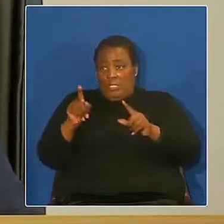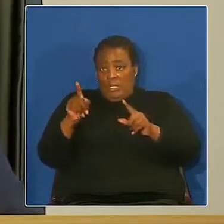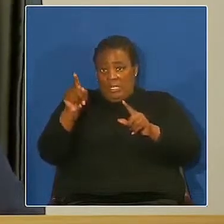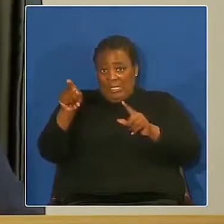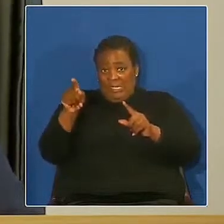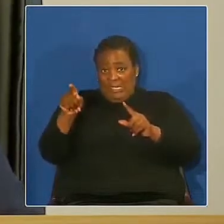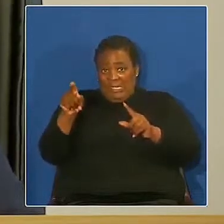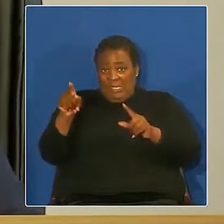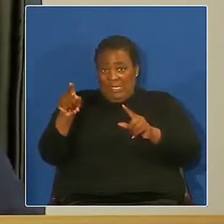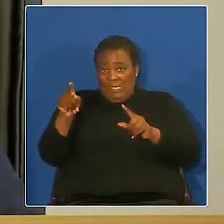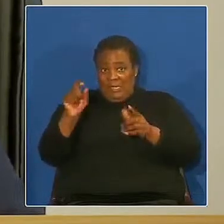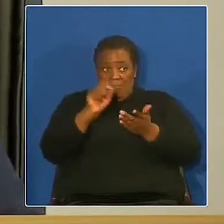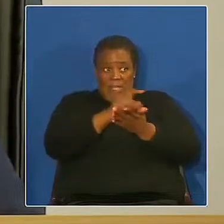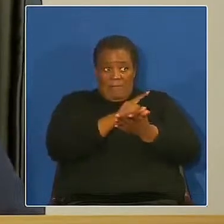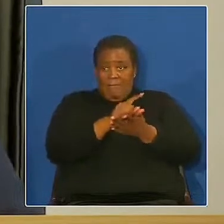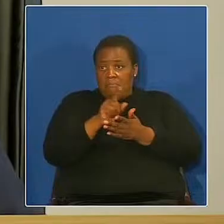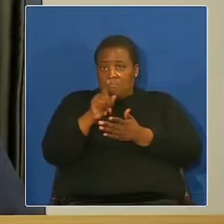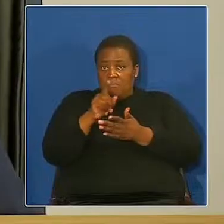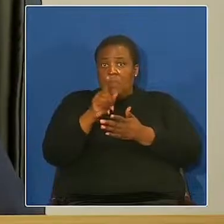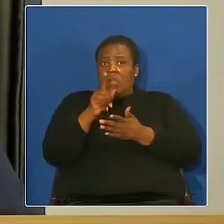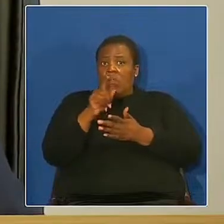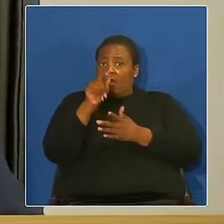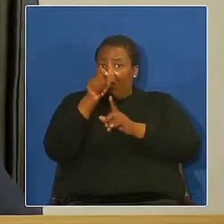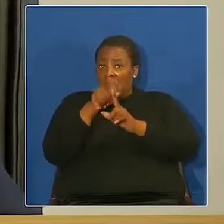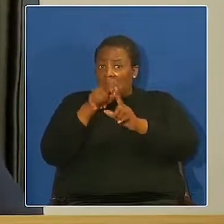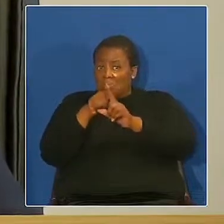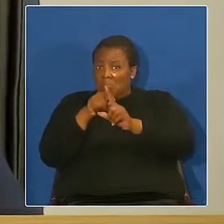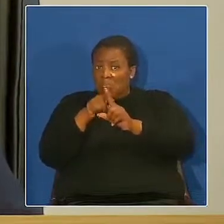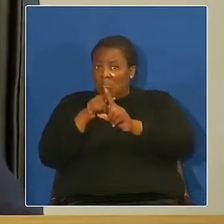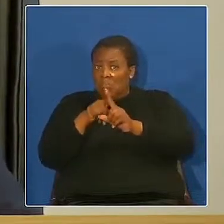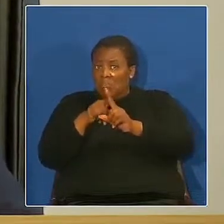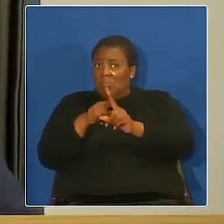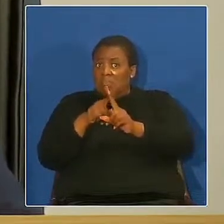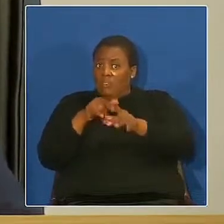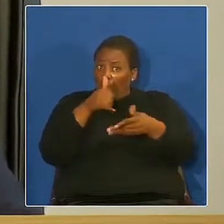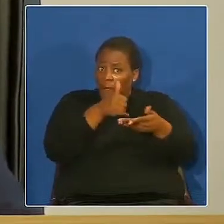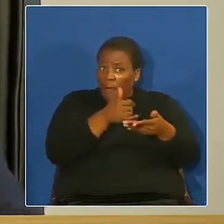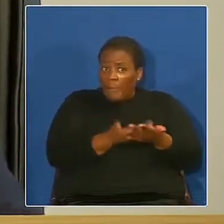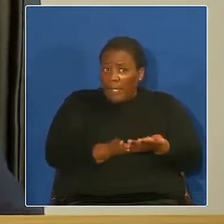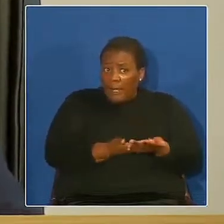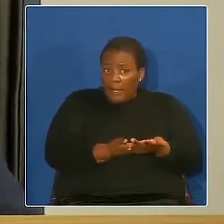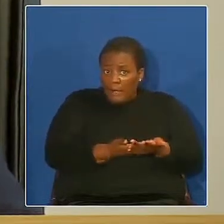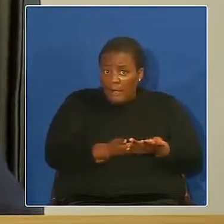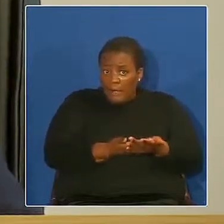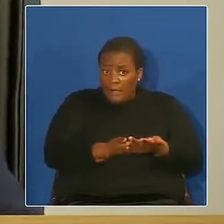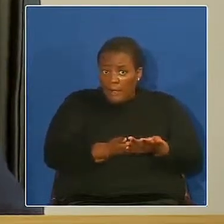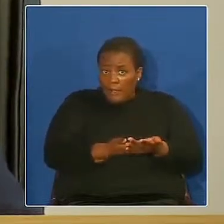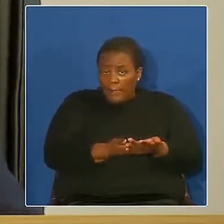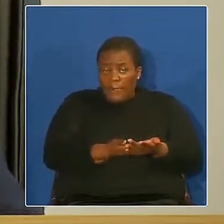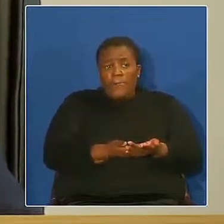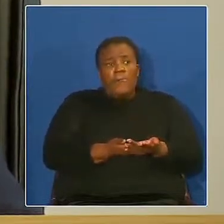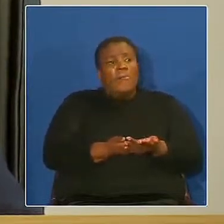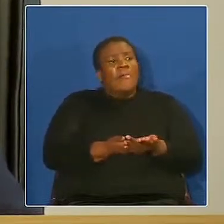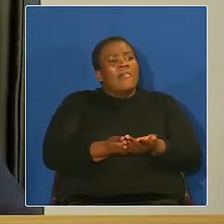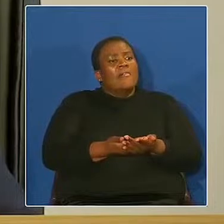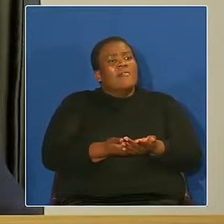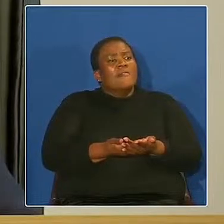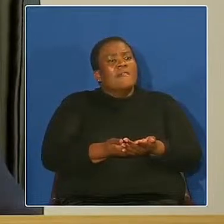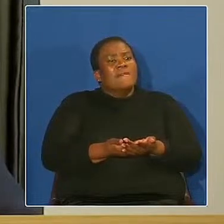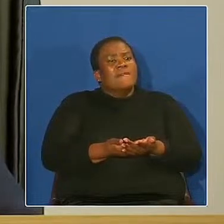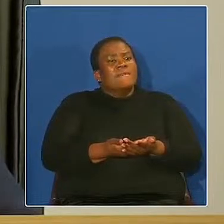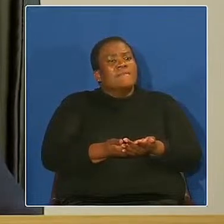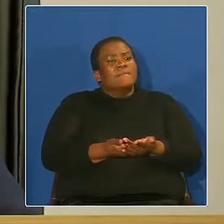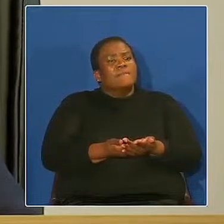of information is he willing to help you guys? So we are reading it as then a